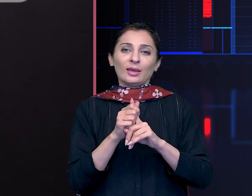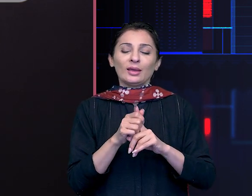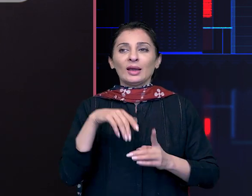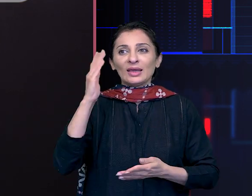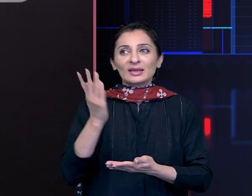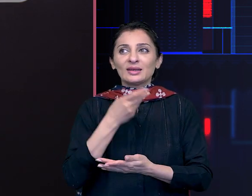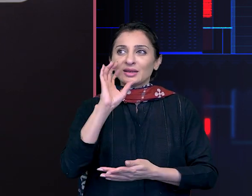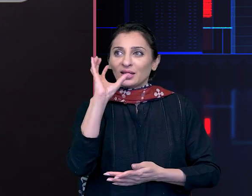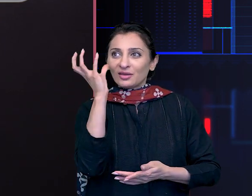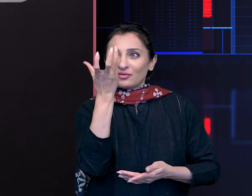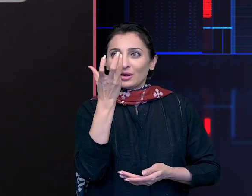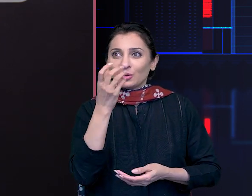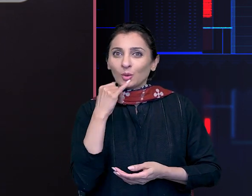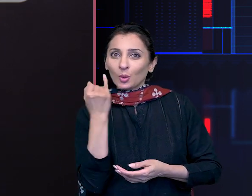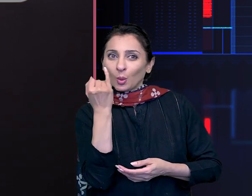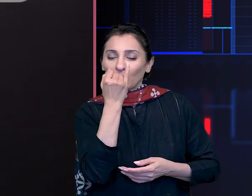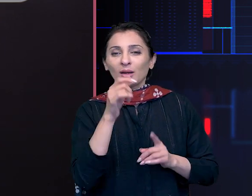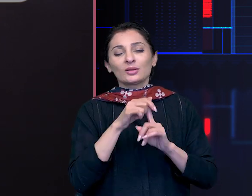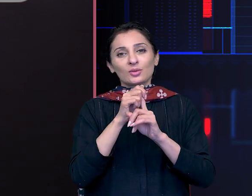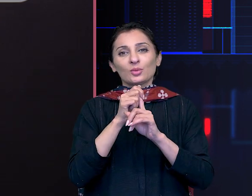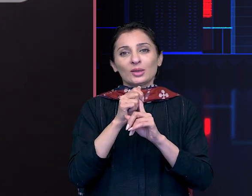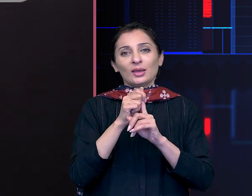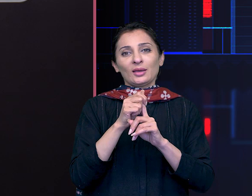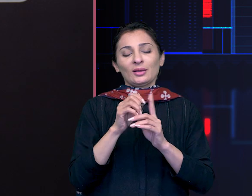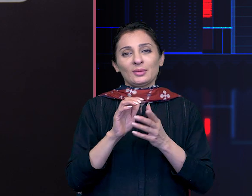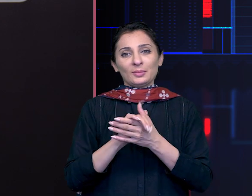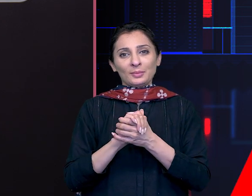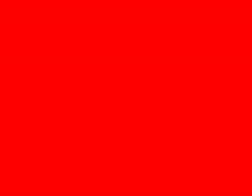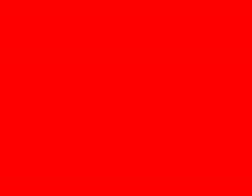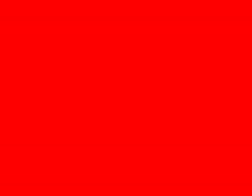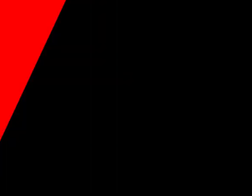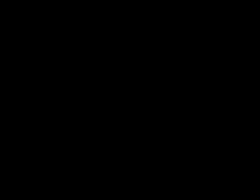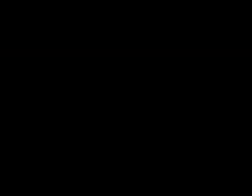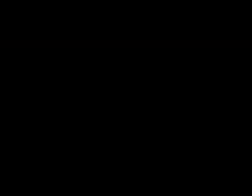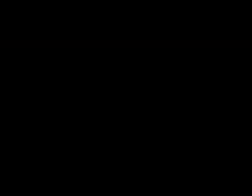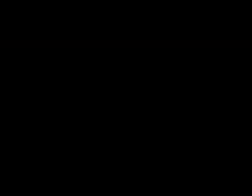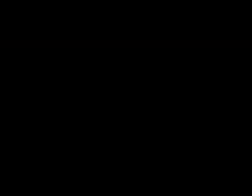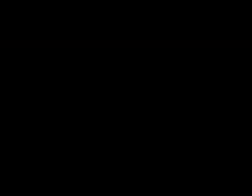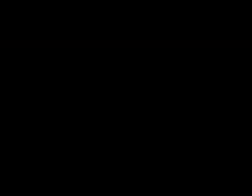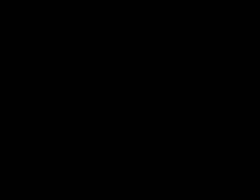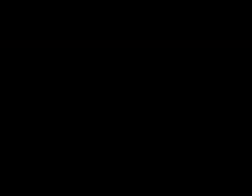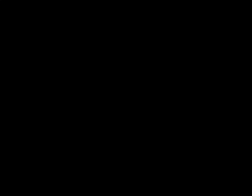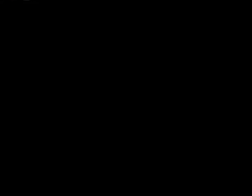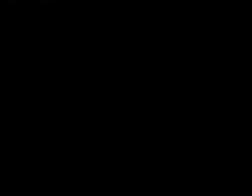and new art, I think, is the hallmark of a society that's progressing forward.